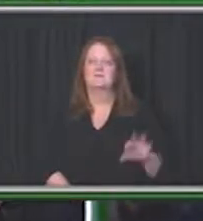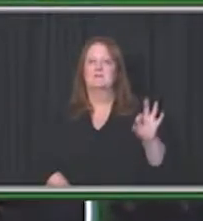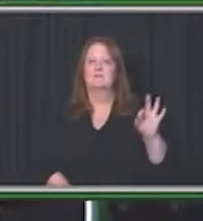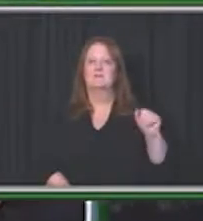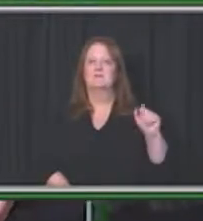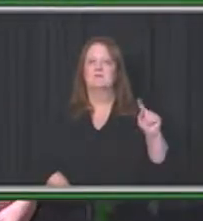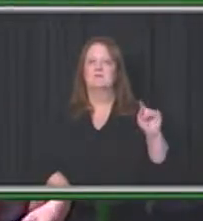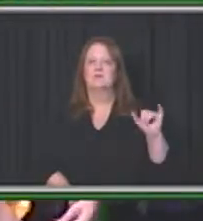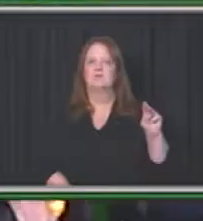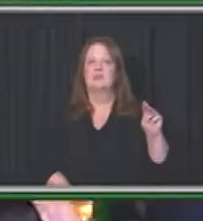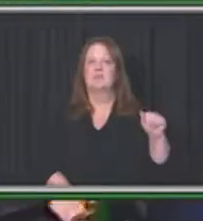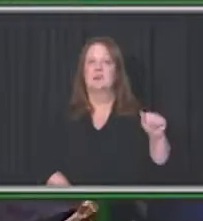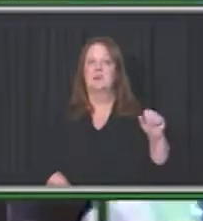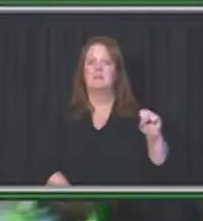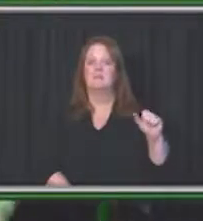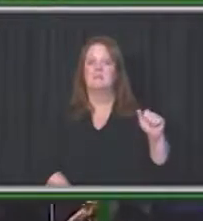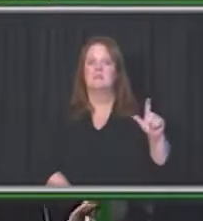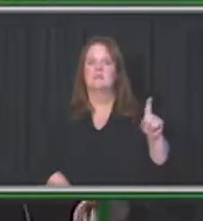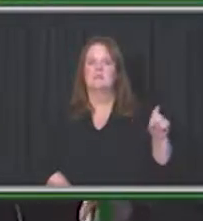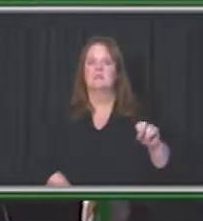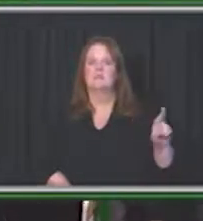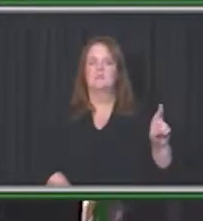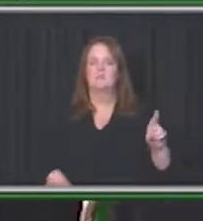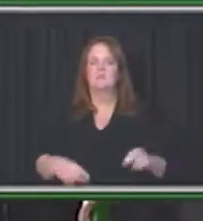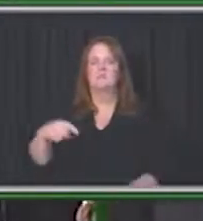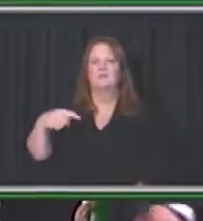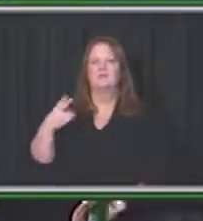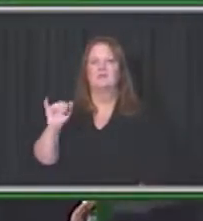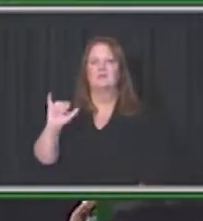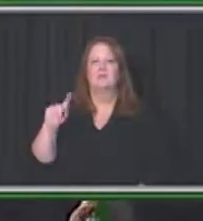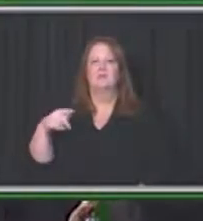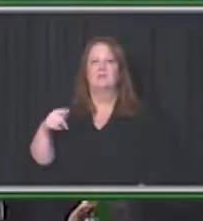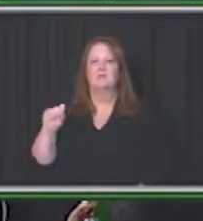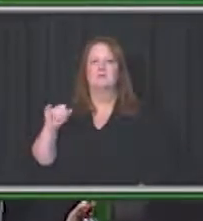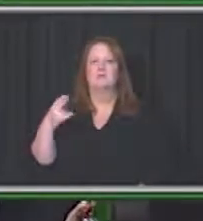Fatima Salazar. Philip Sines.